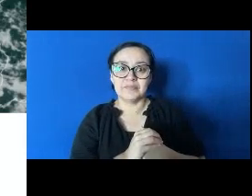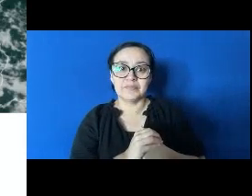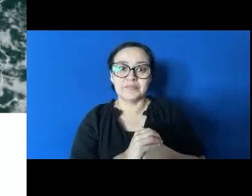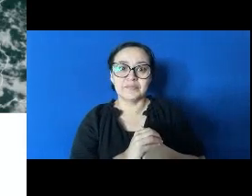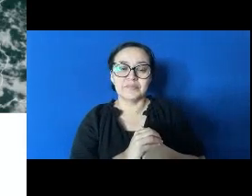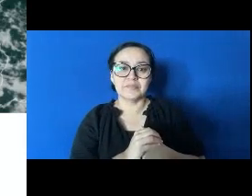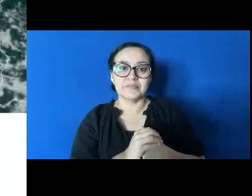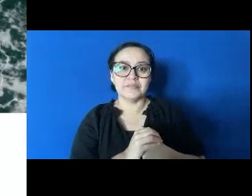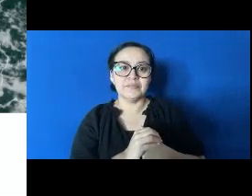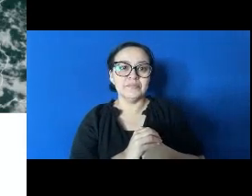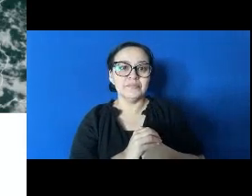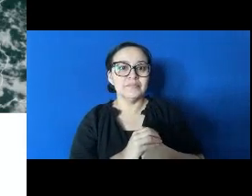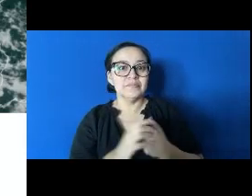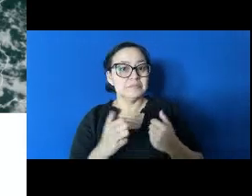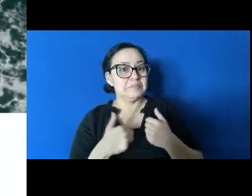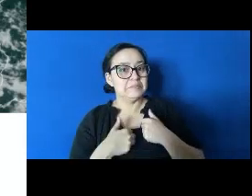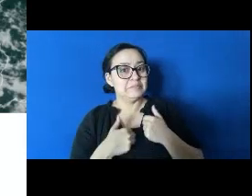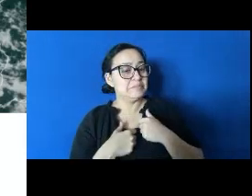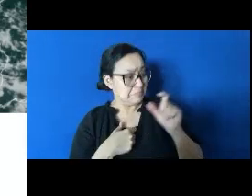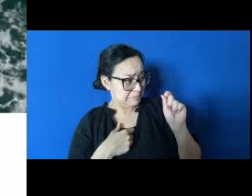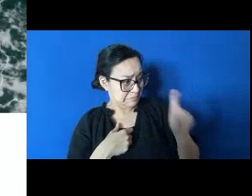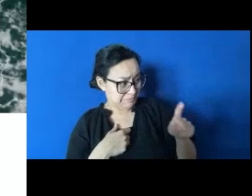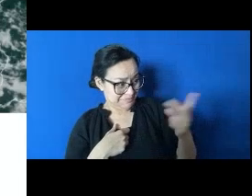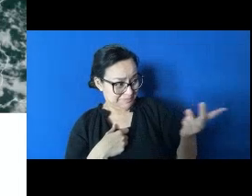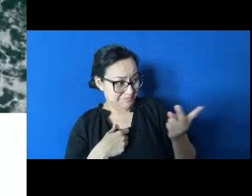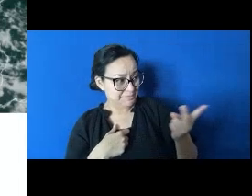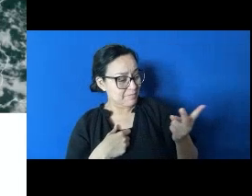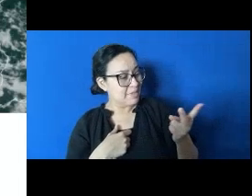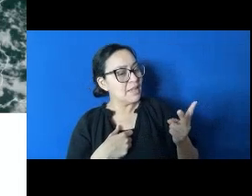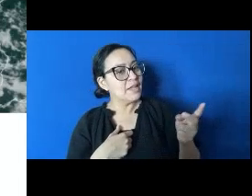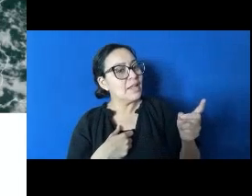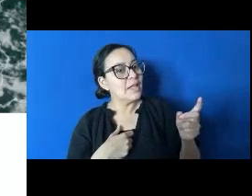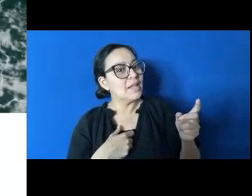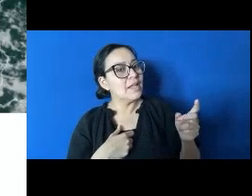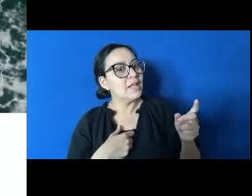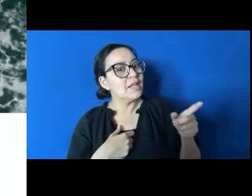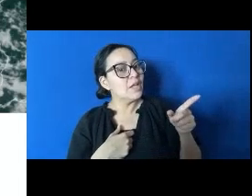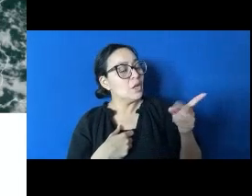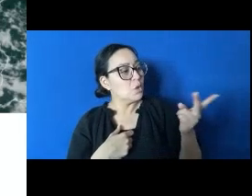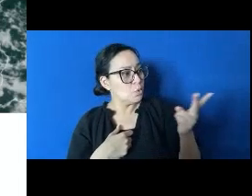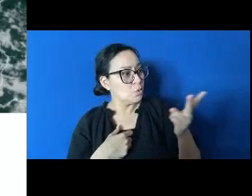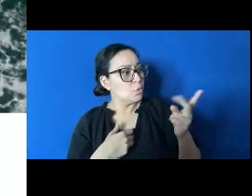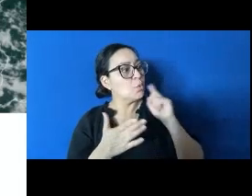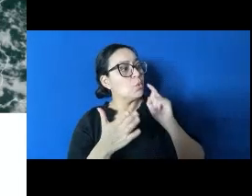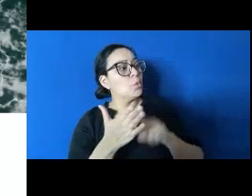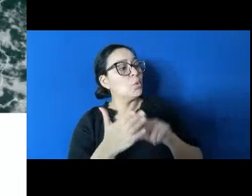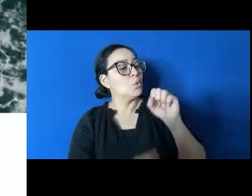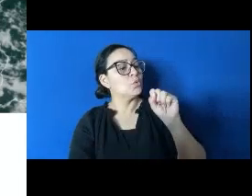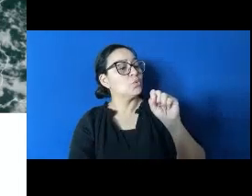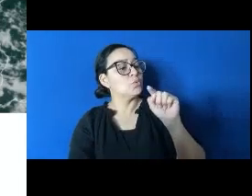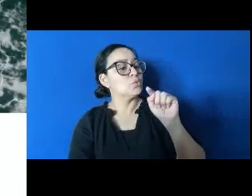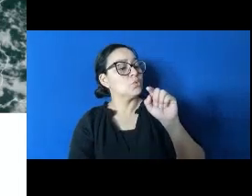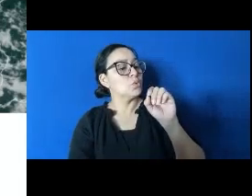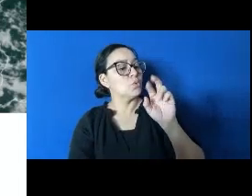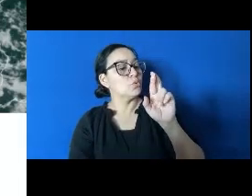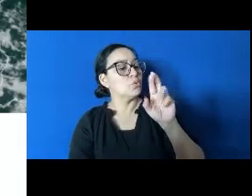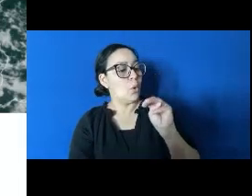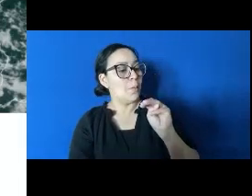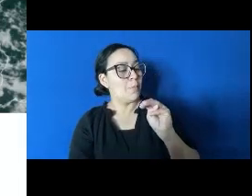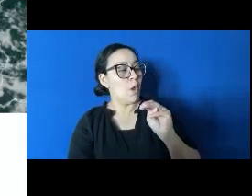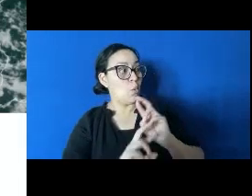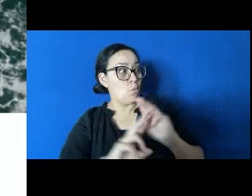while we handle the questions, I wanted to ask Cecil and Manuel, which data you see in the